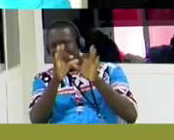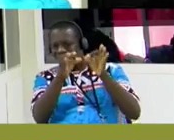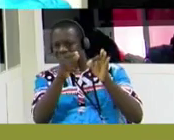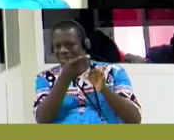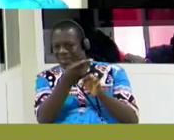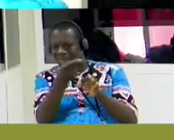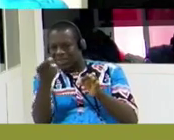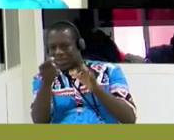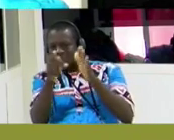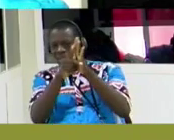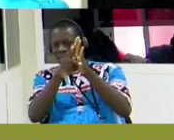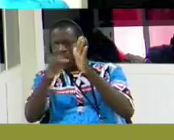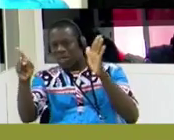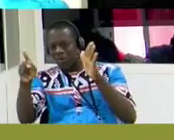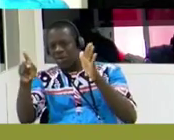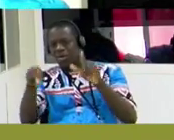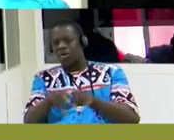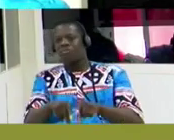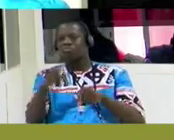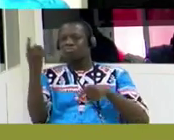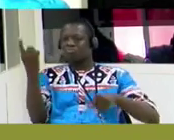session?